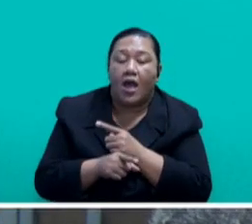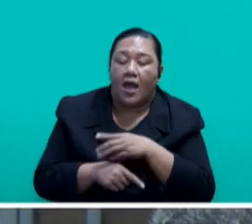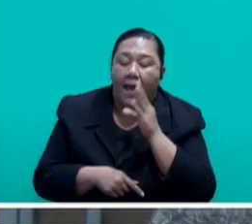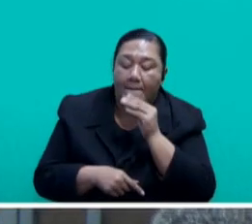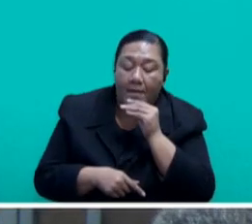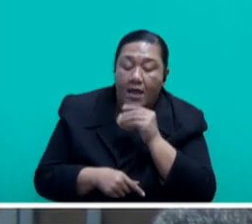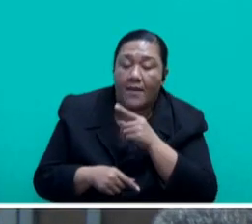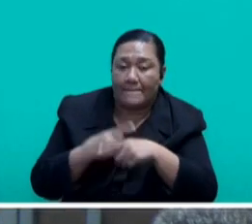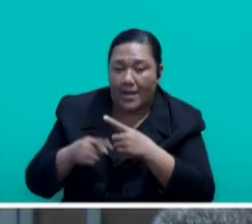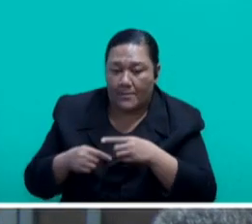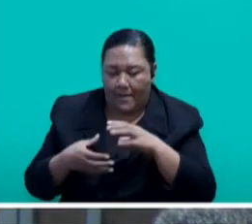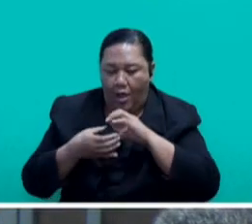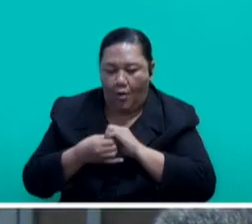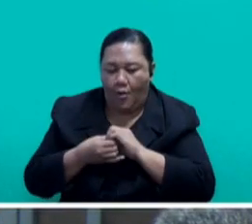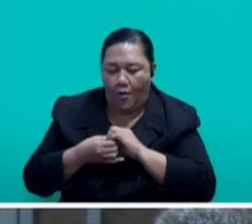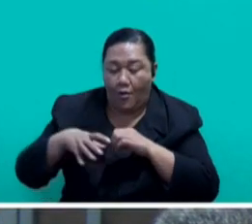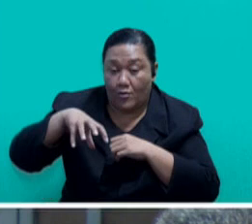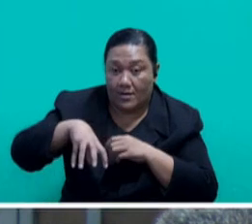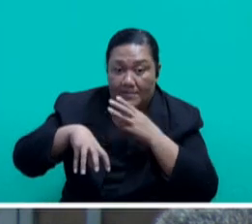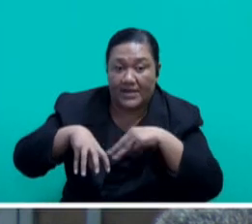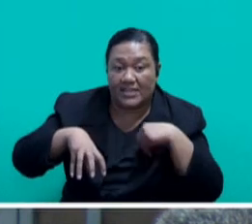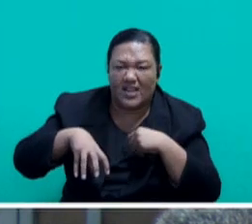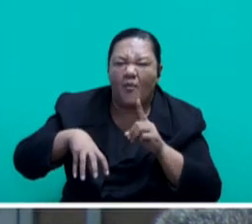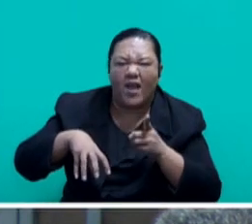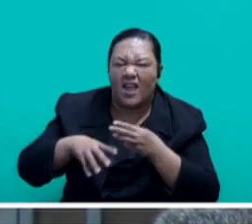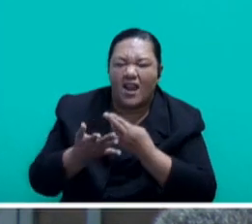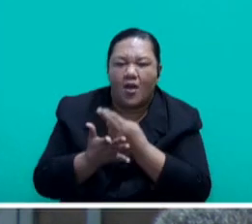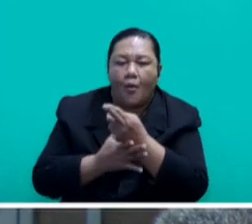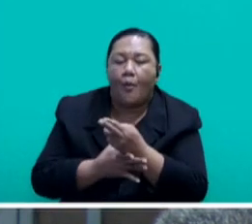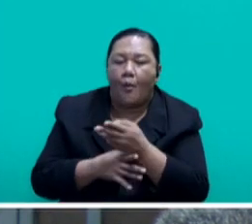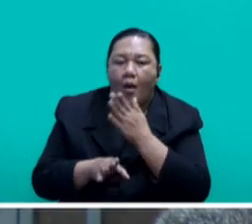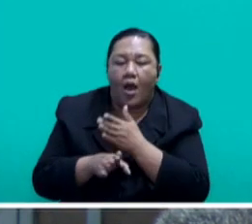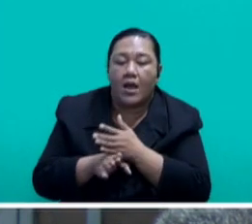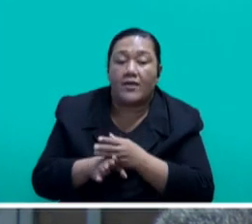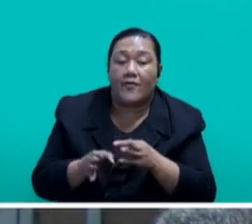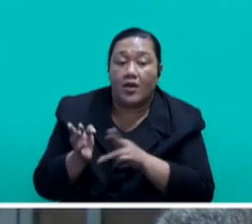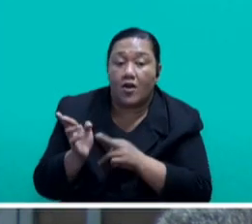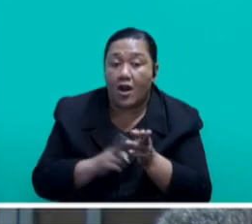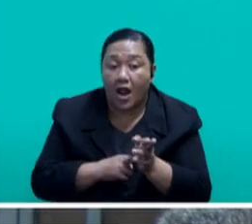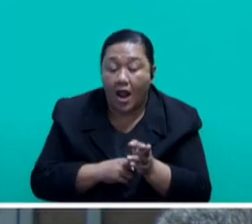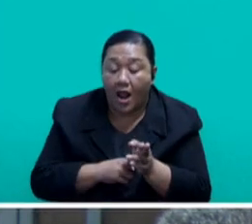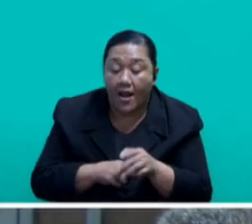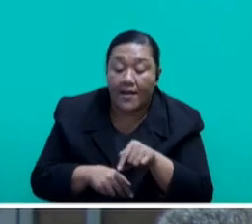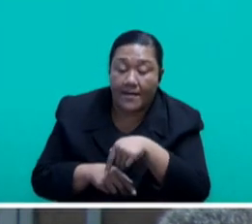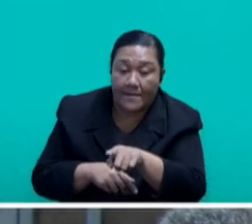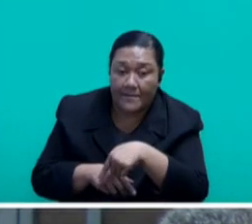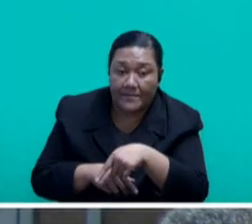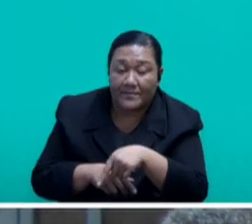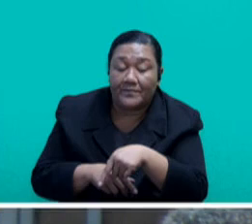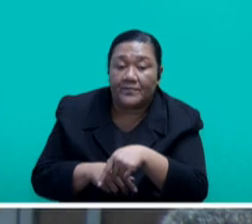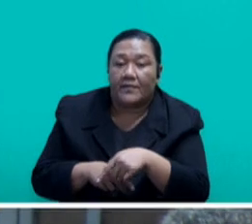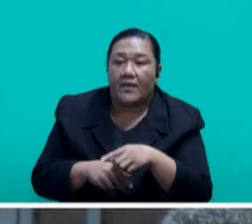development. The Ministry of Rural and Maritime Development and Disaster Management is grateful for its budget